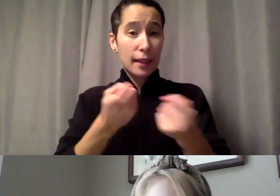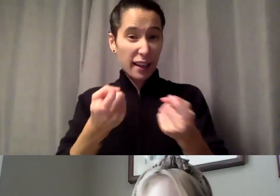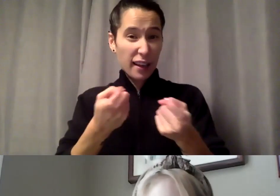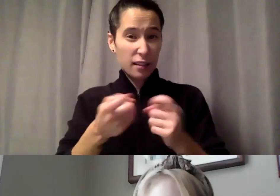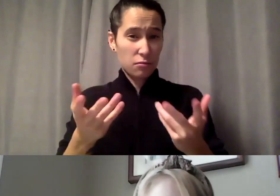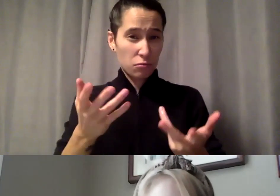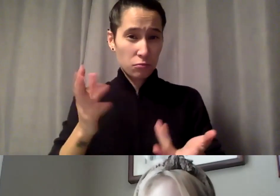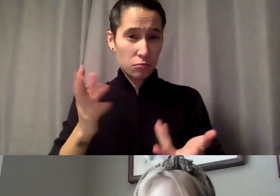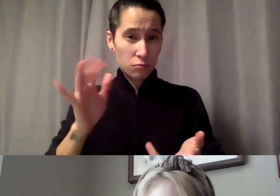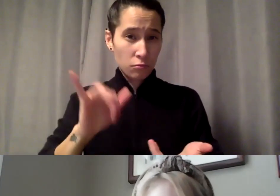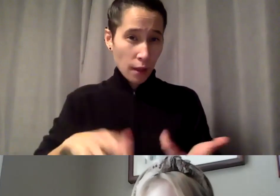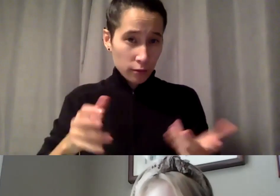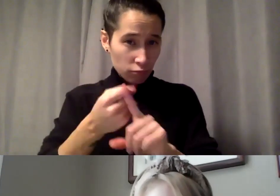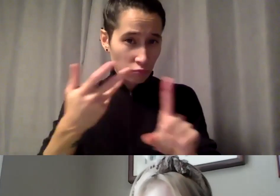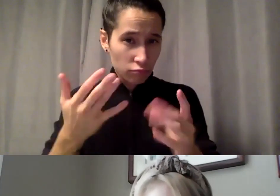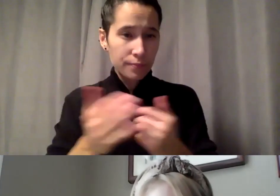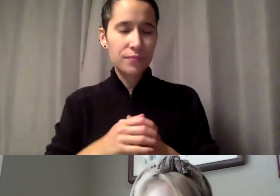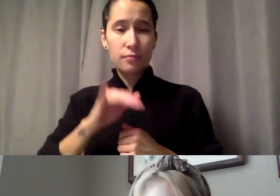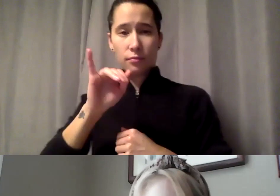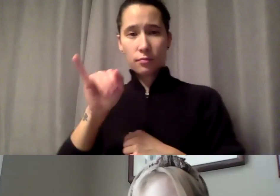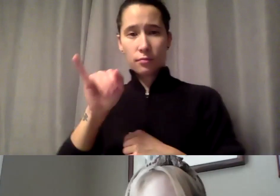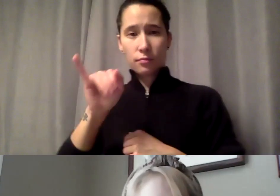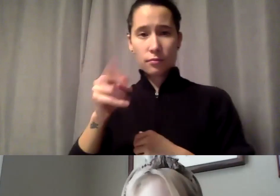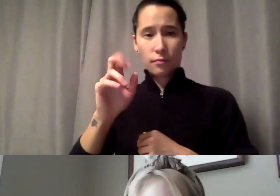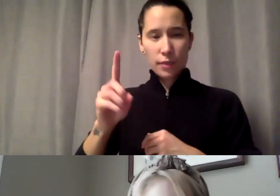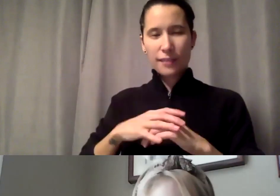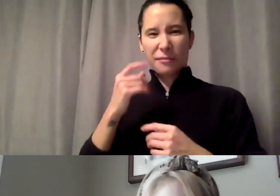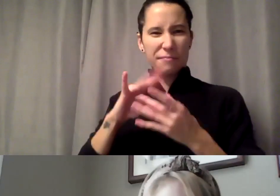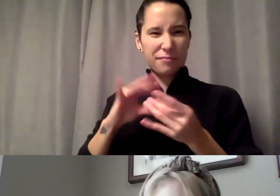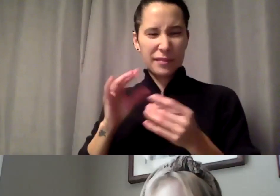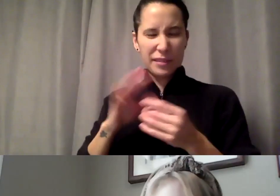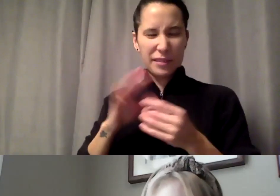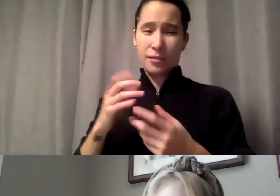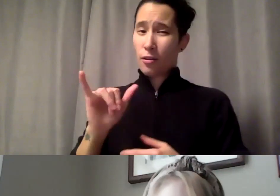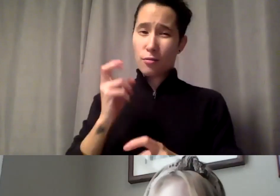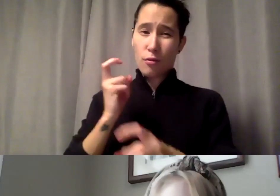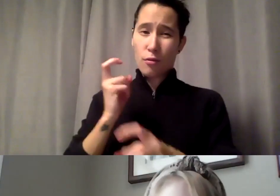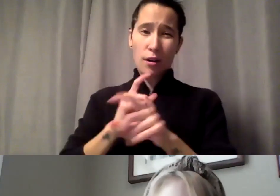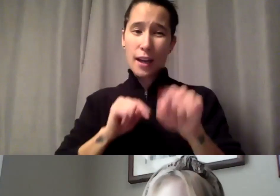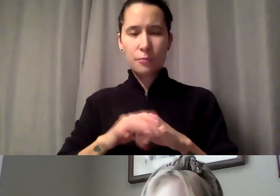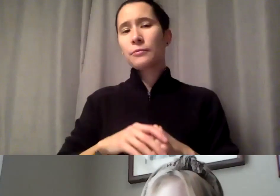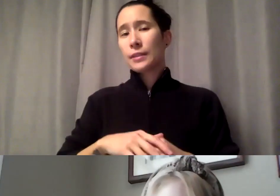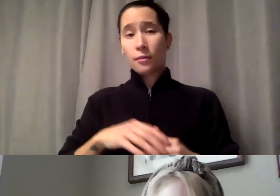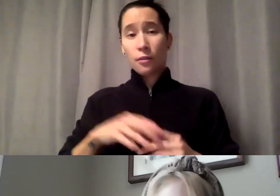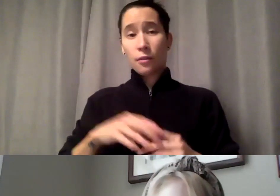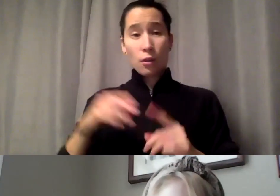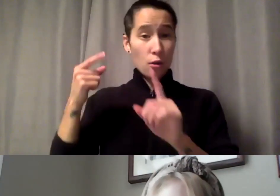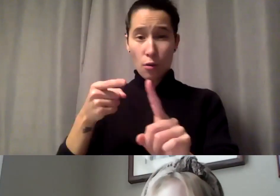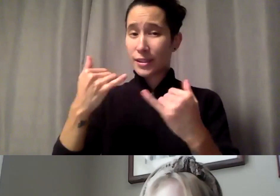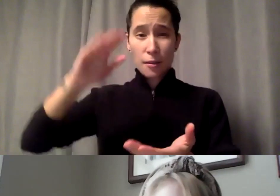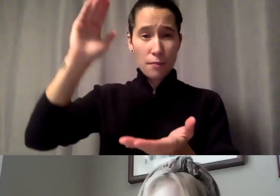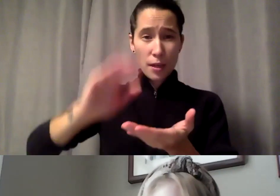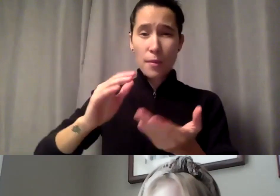Yeah, this is and I talked about this in the presentation. Well, this one's difficult. We still need to minimize the amount of people